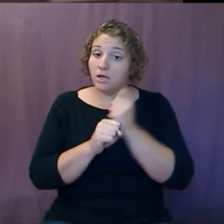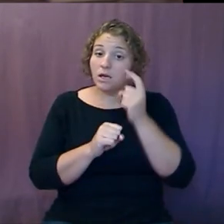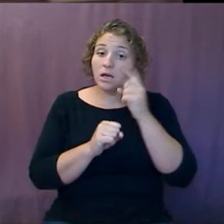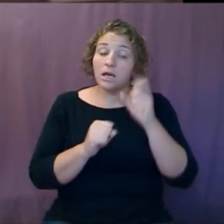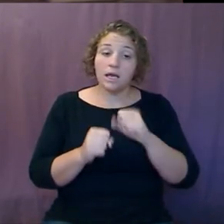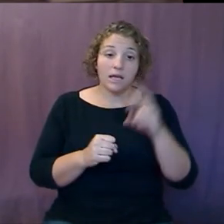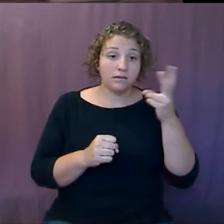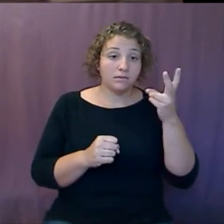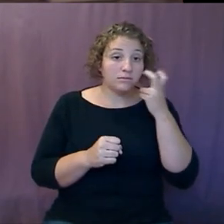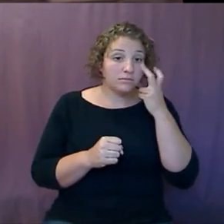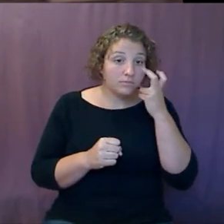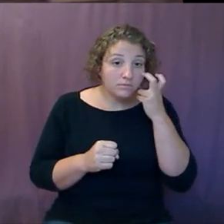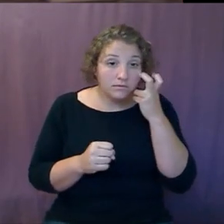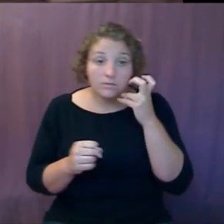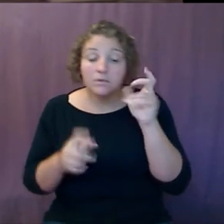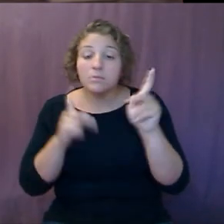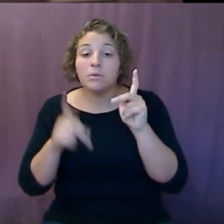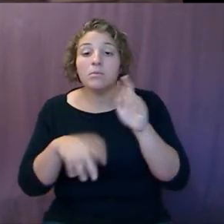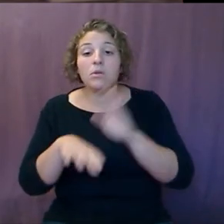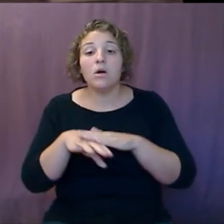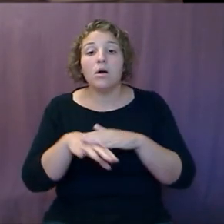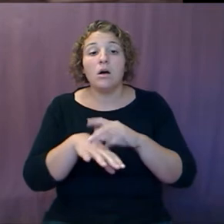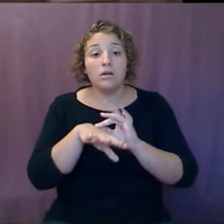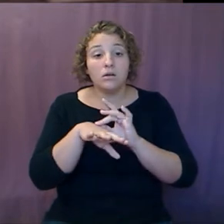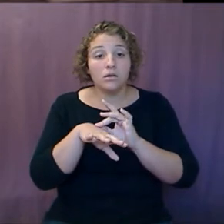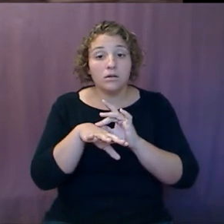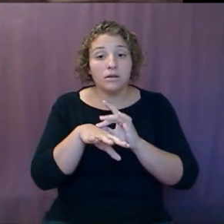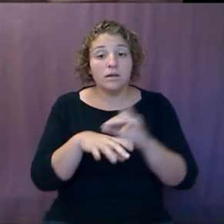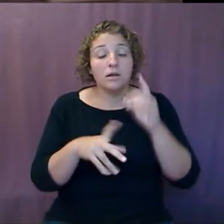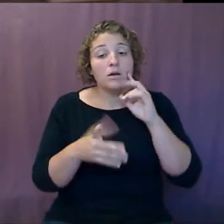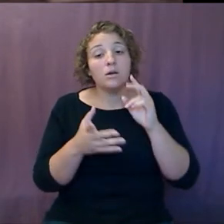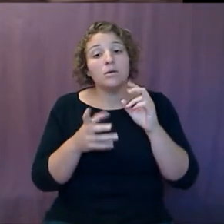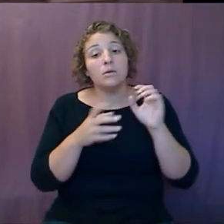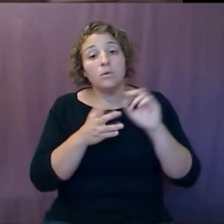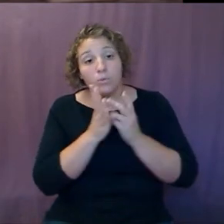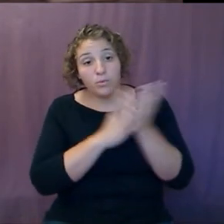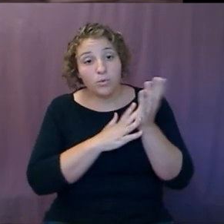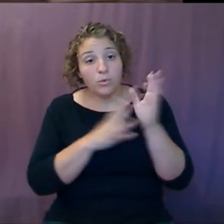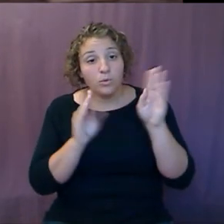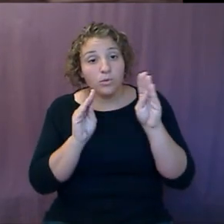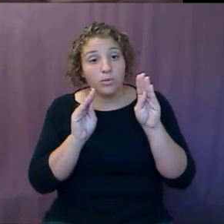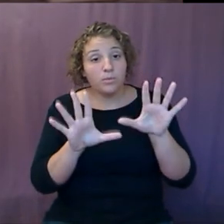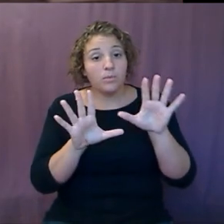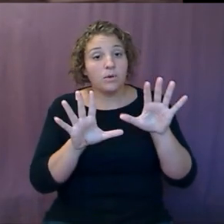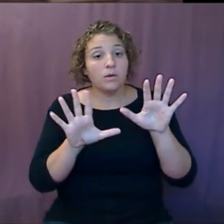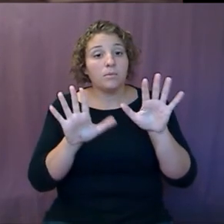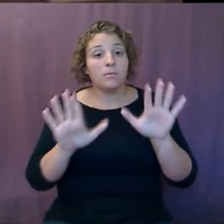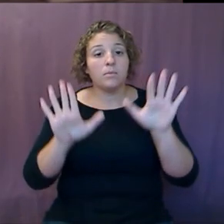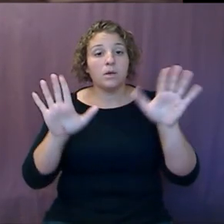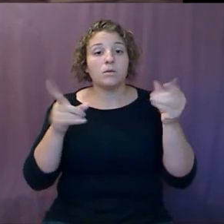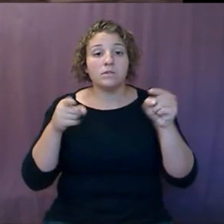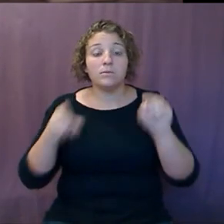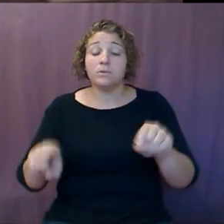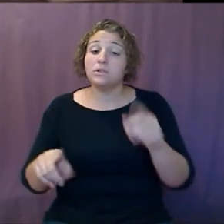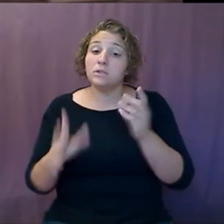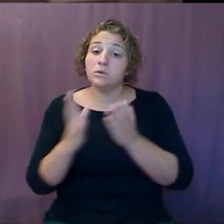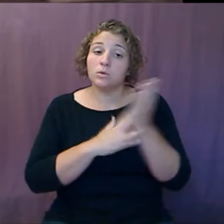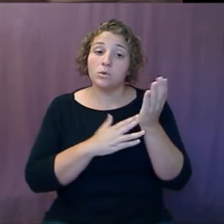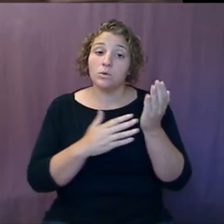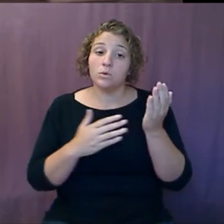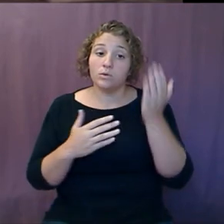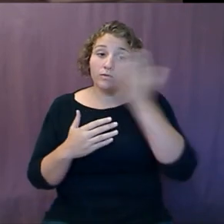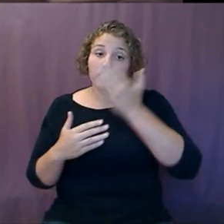earth again our unbelievers by the means of those miracles which he had power to do in the sight of the beast saying to them that